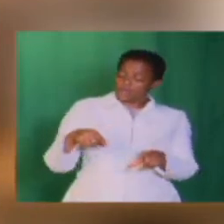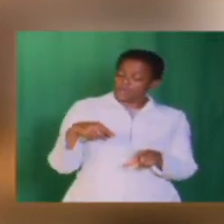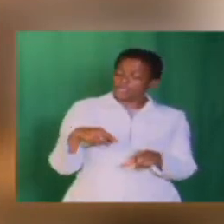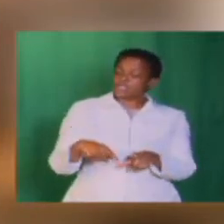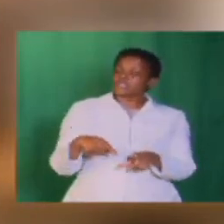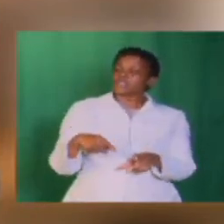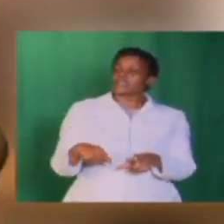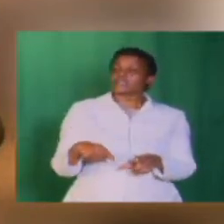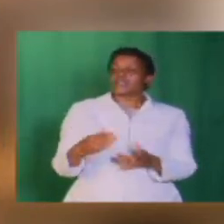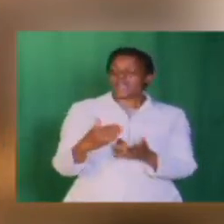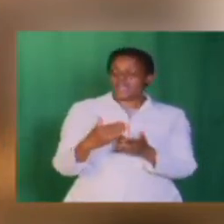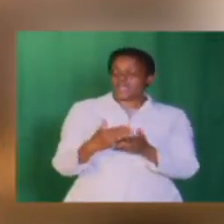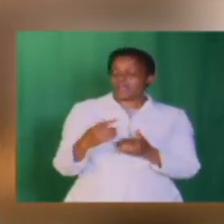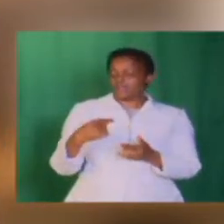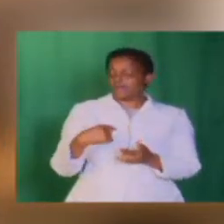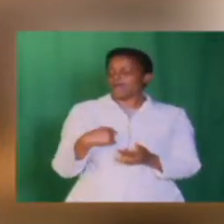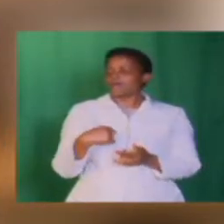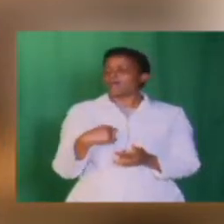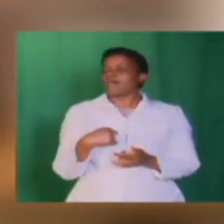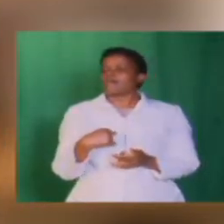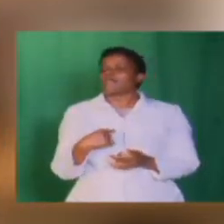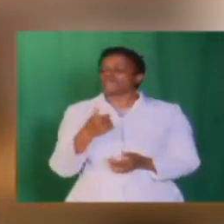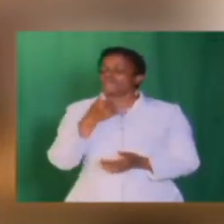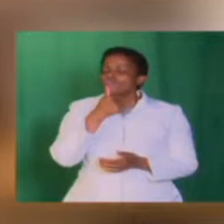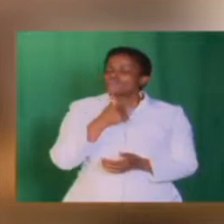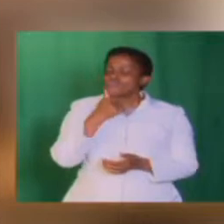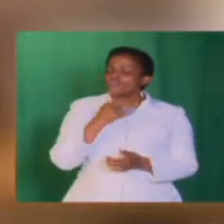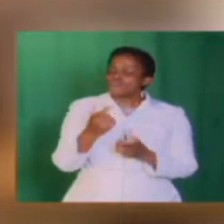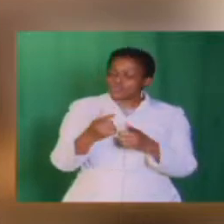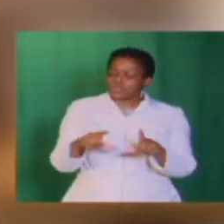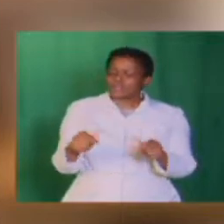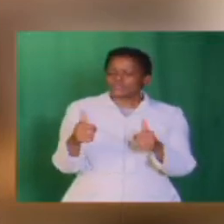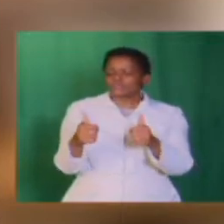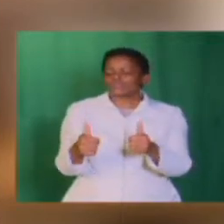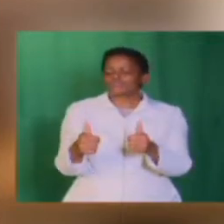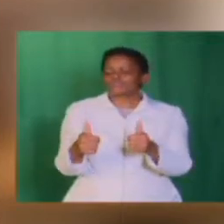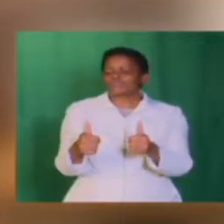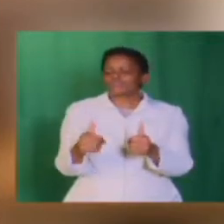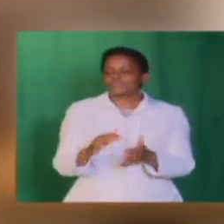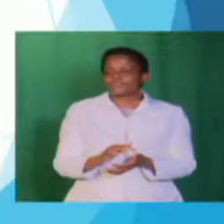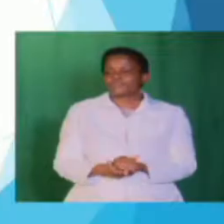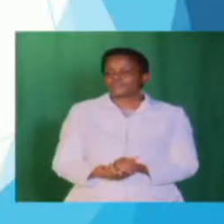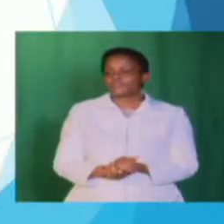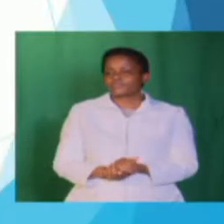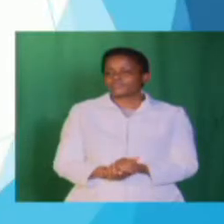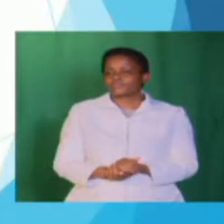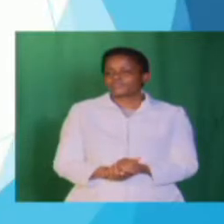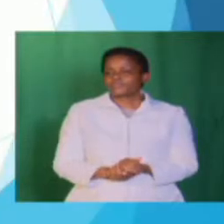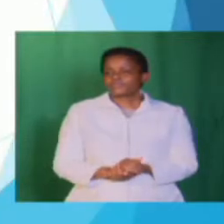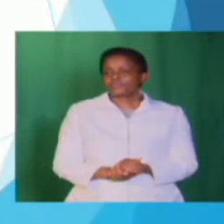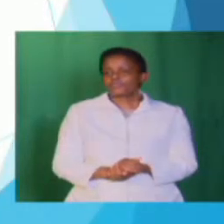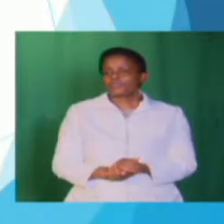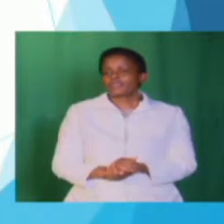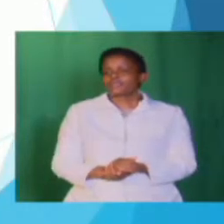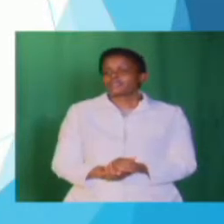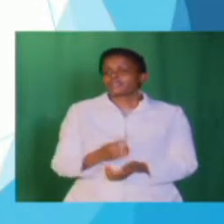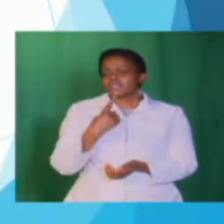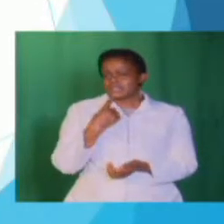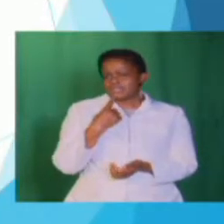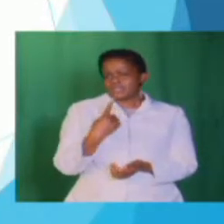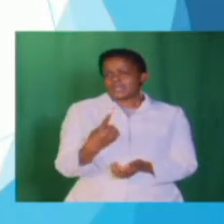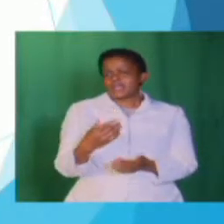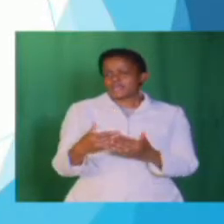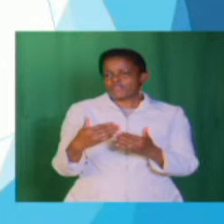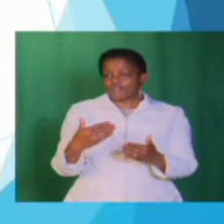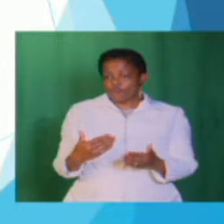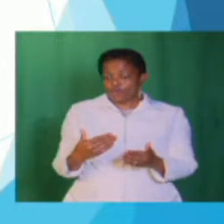sensitize ourselves in the way we are going to use the language. Okay, so I also did highlight that when we speak, we are